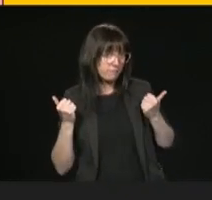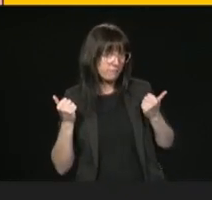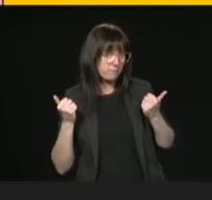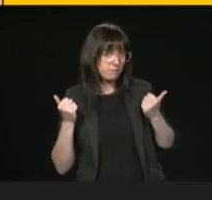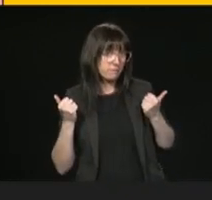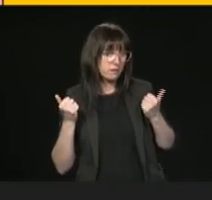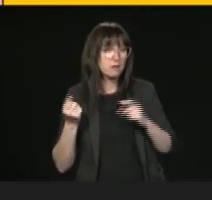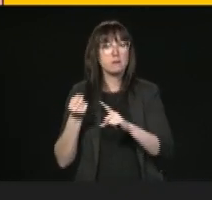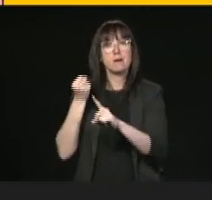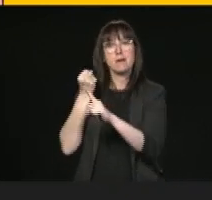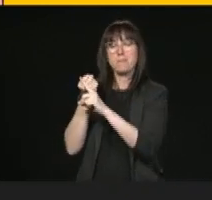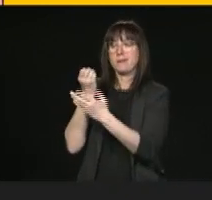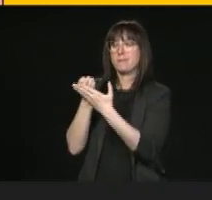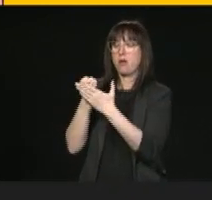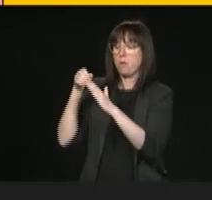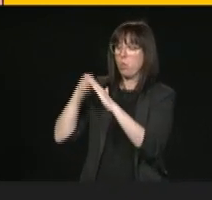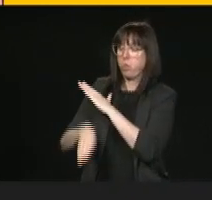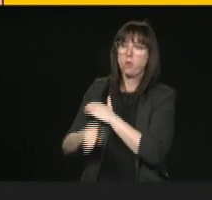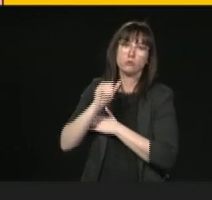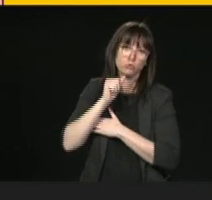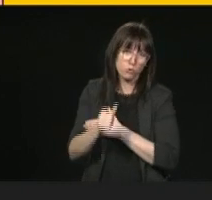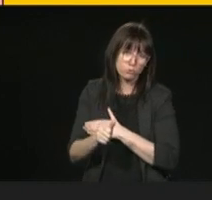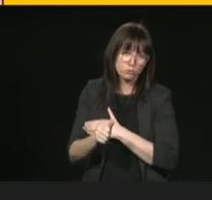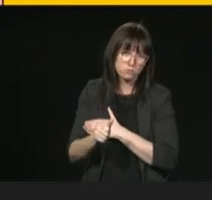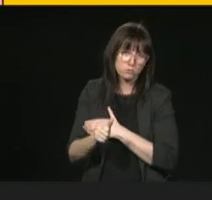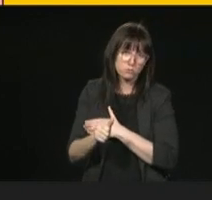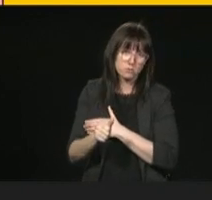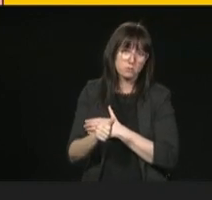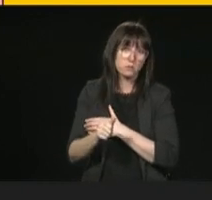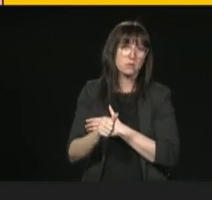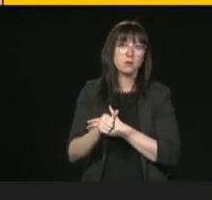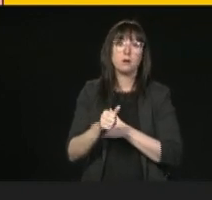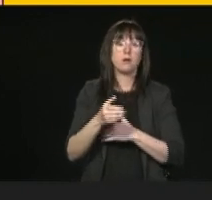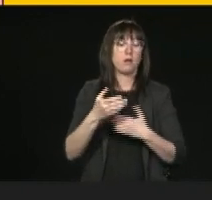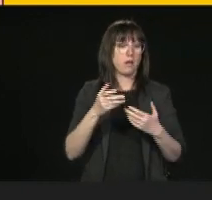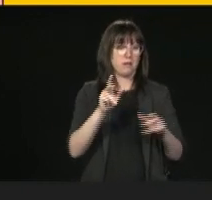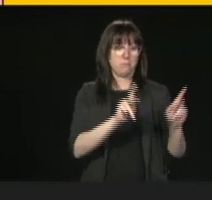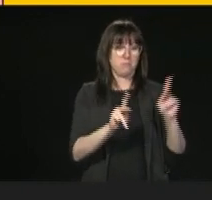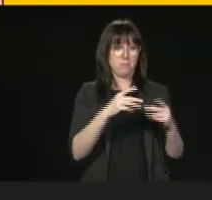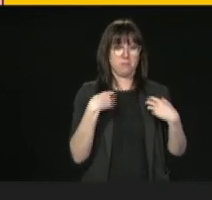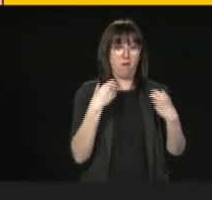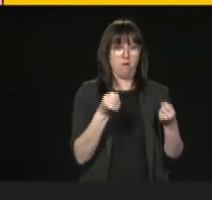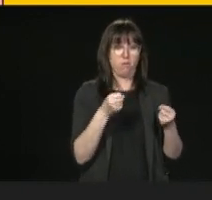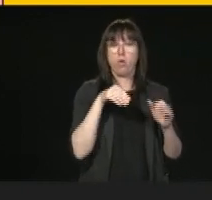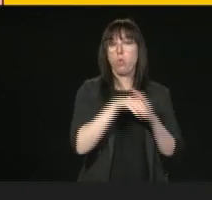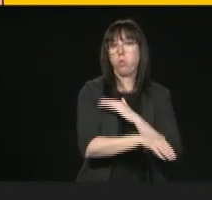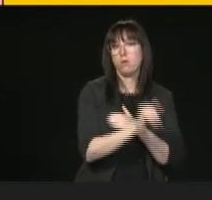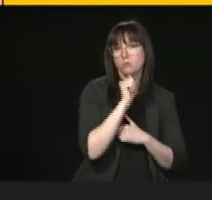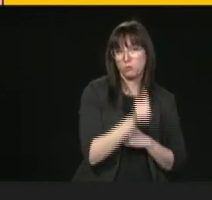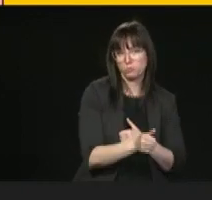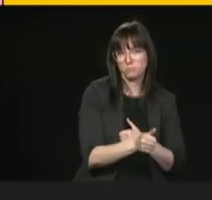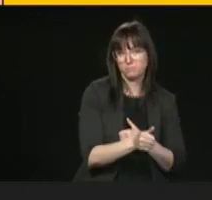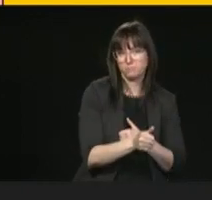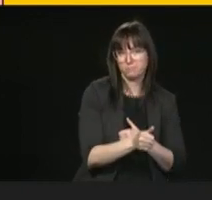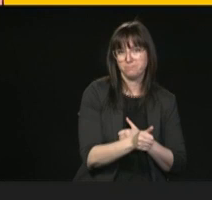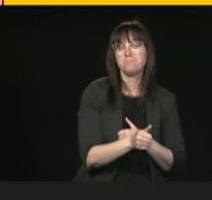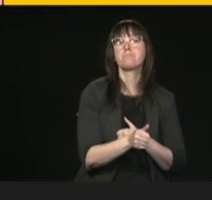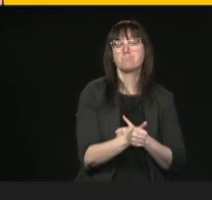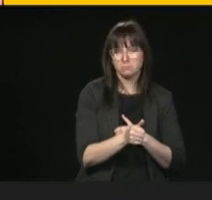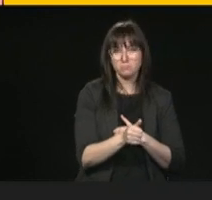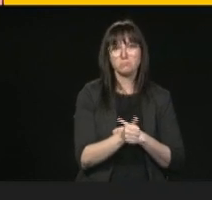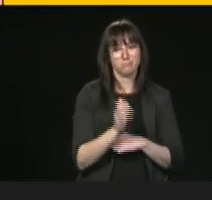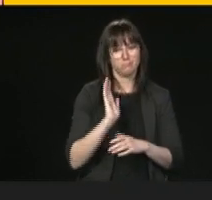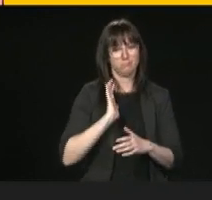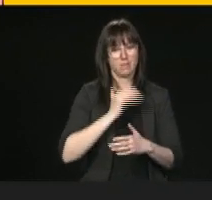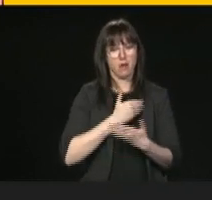hurt individual Canadians. So that is what we're doing. And I will leave it to